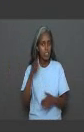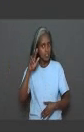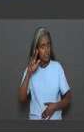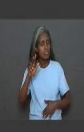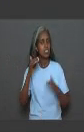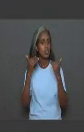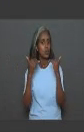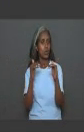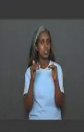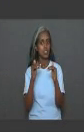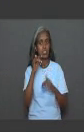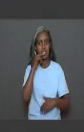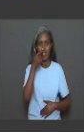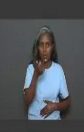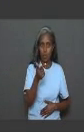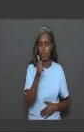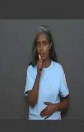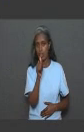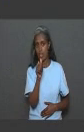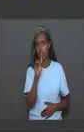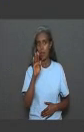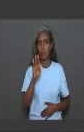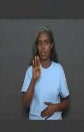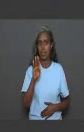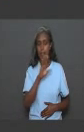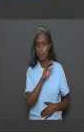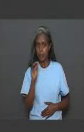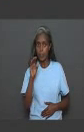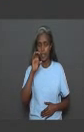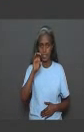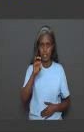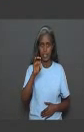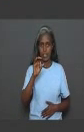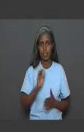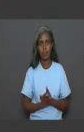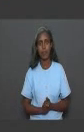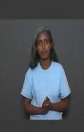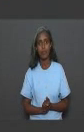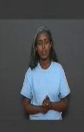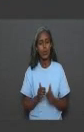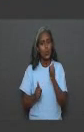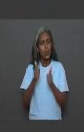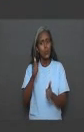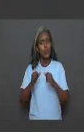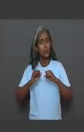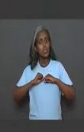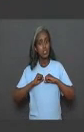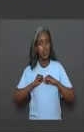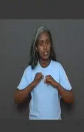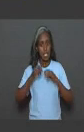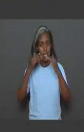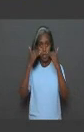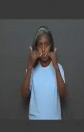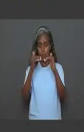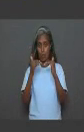Here are three quantities called A, B, and C, which have